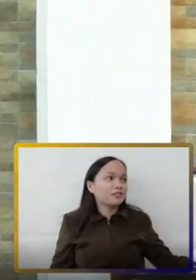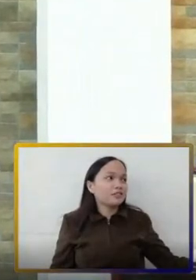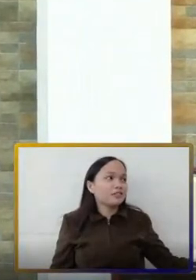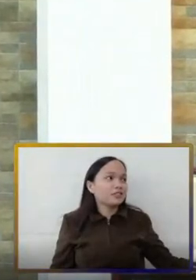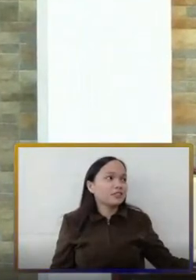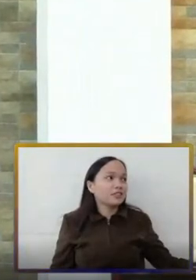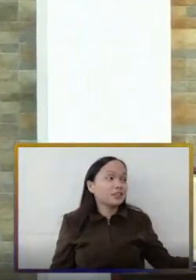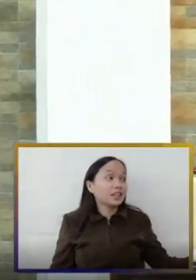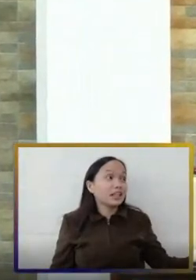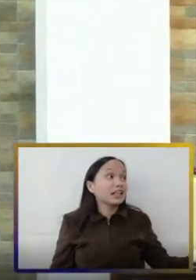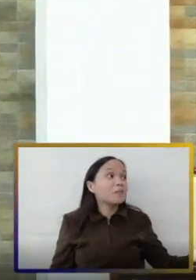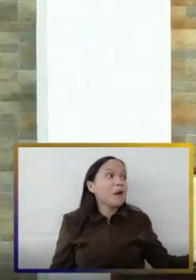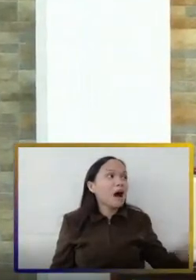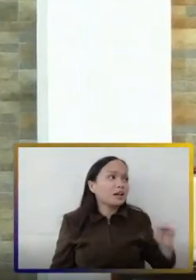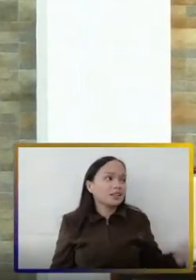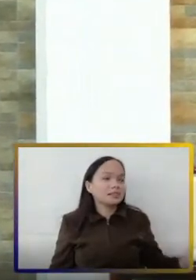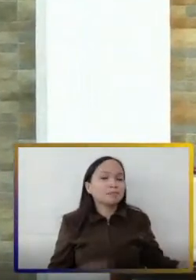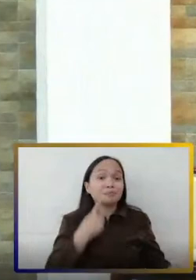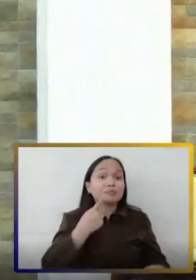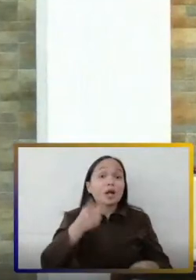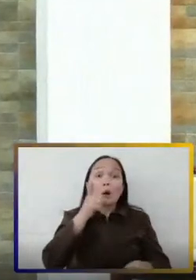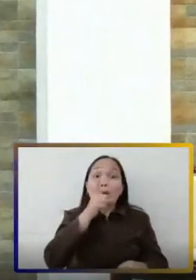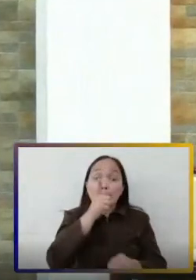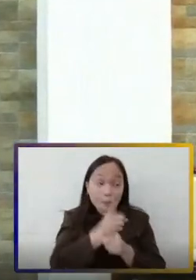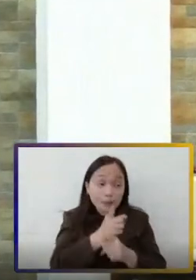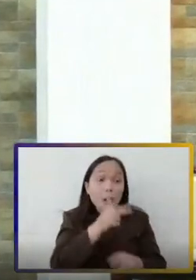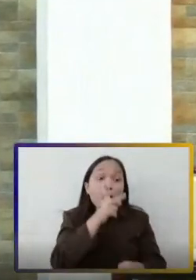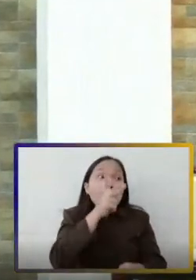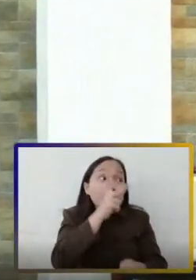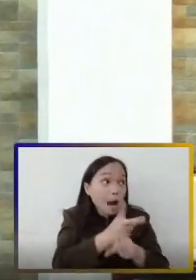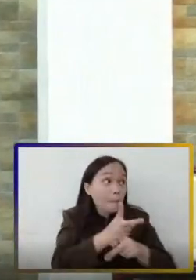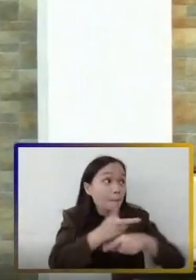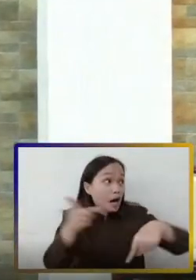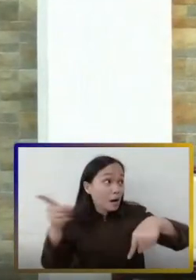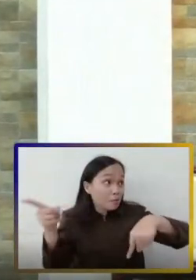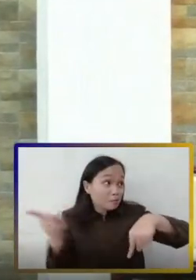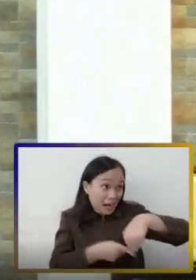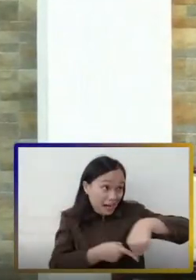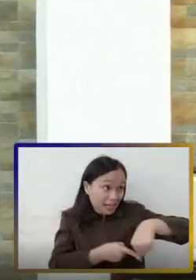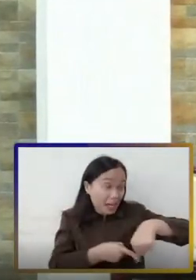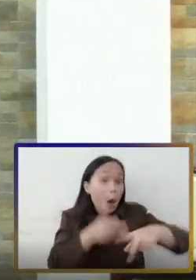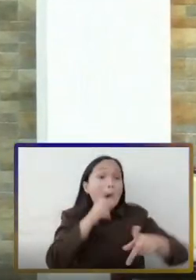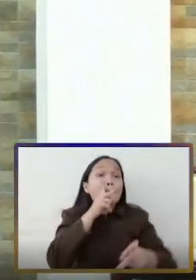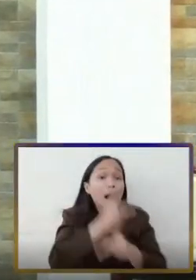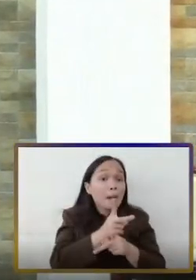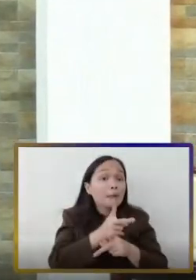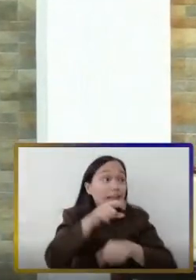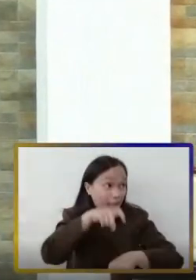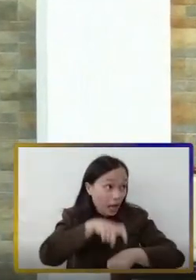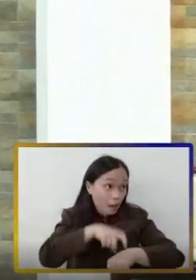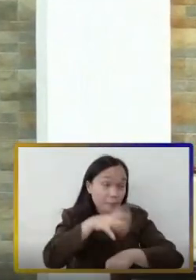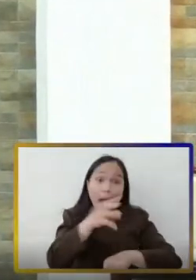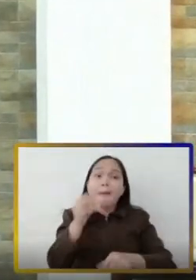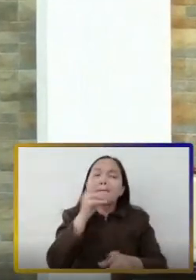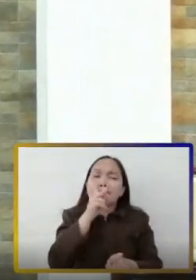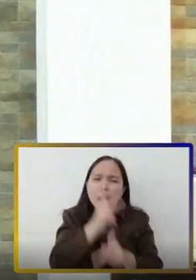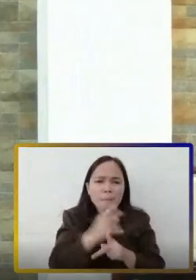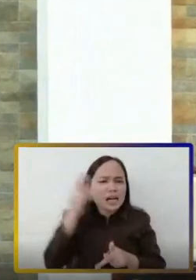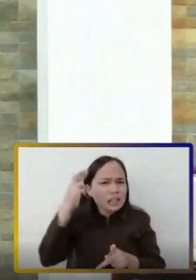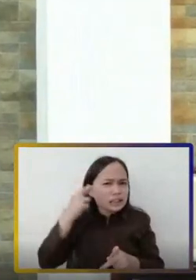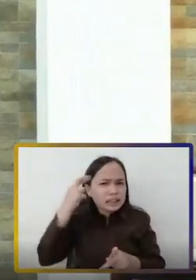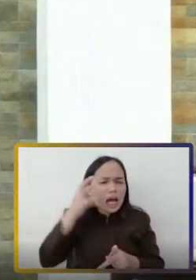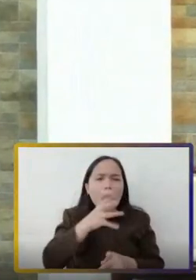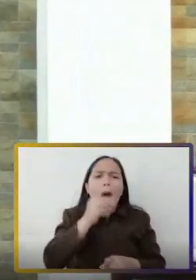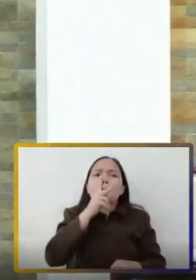spanking in a proper time with a proper reason and a proper